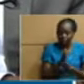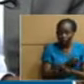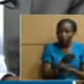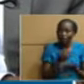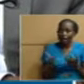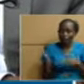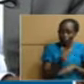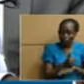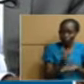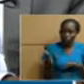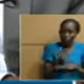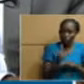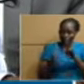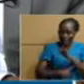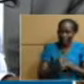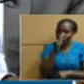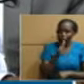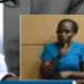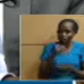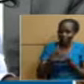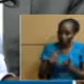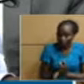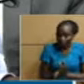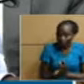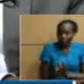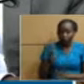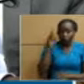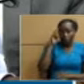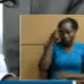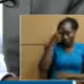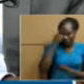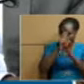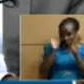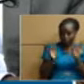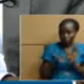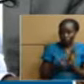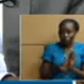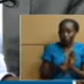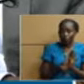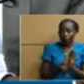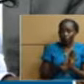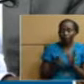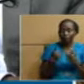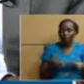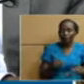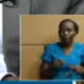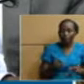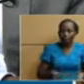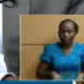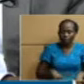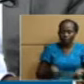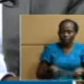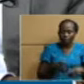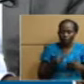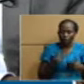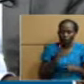by the private sector, the government realized that they were actually losing out a lot of money in